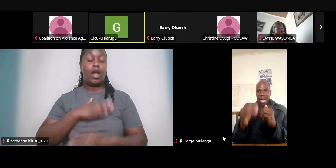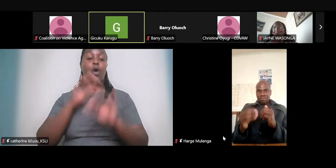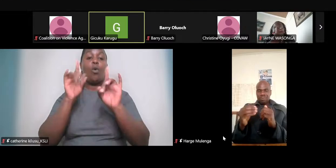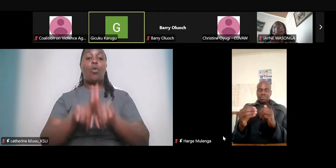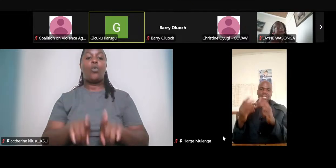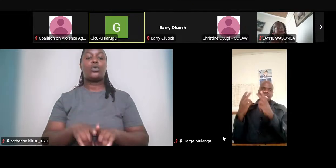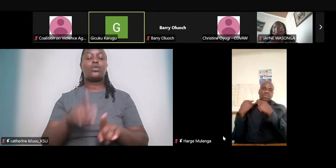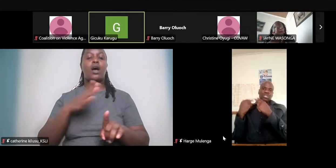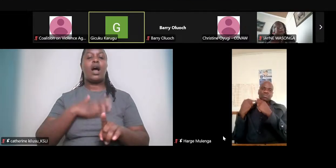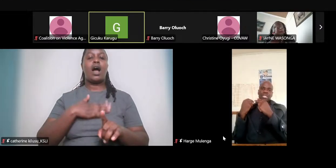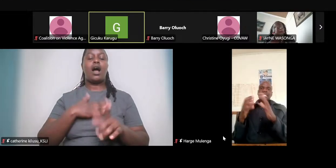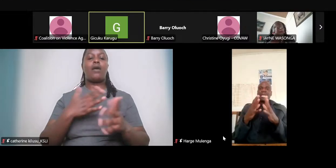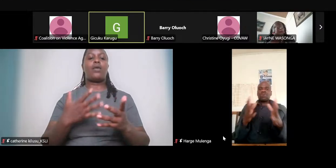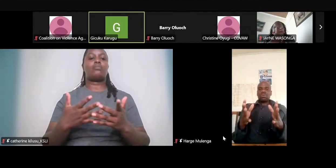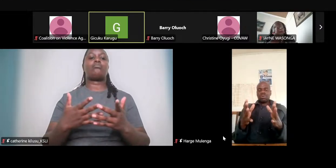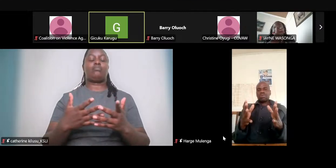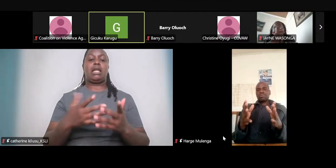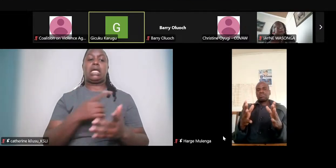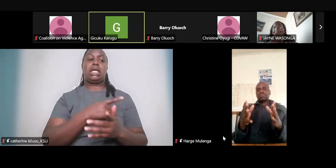norm holders,